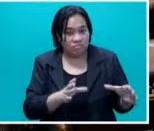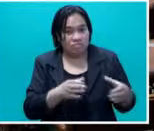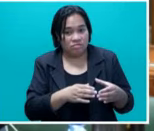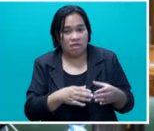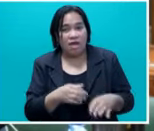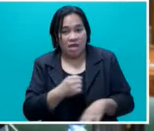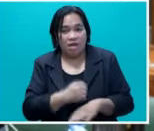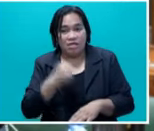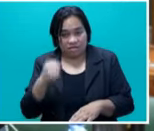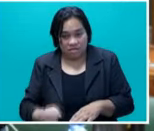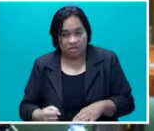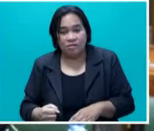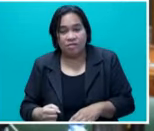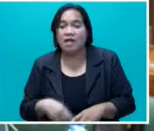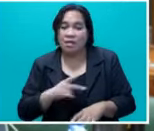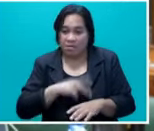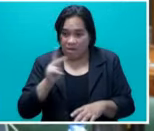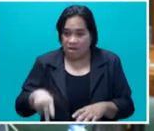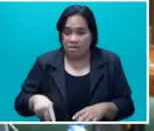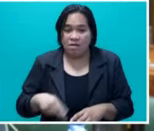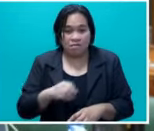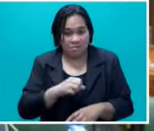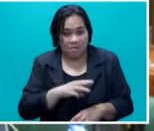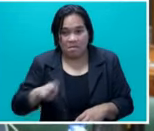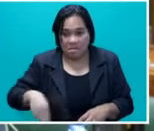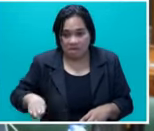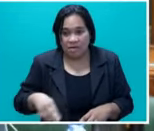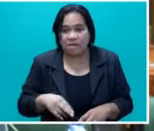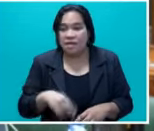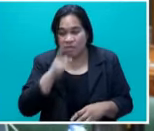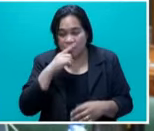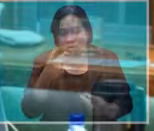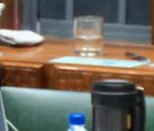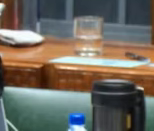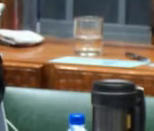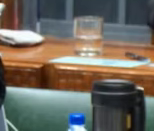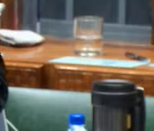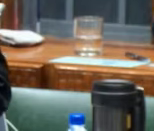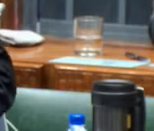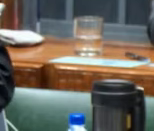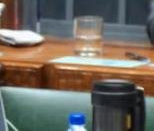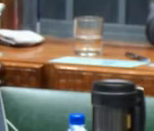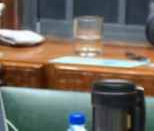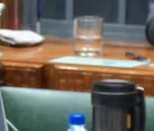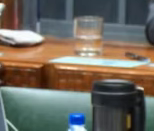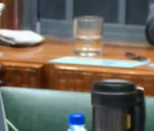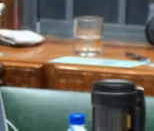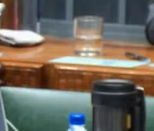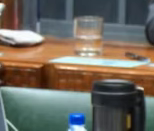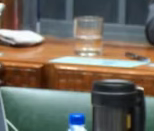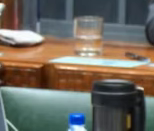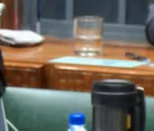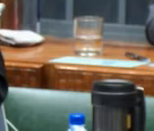Cabinet Ministers, Honorable Members of Parliament, and members of the public joining this Parliament session live through live stream channels. I rise to